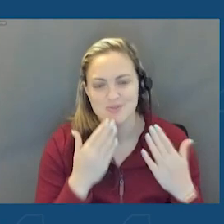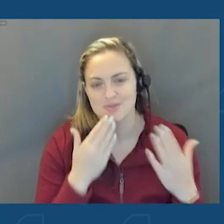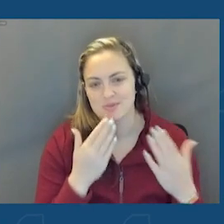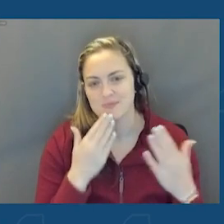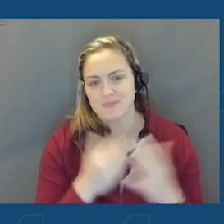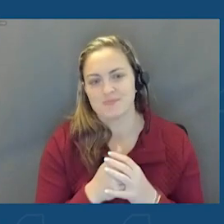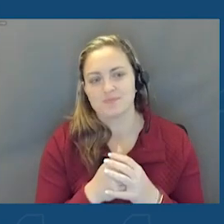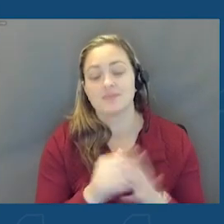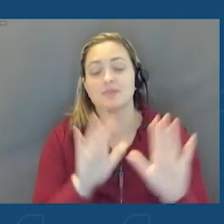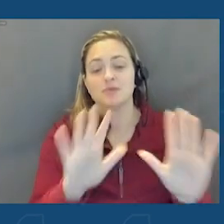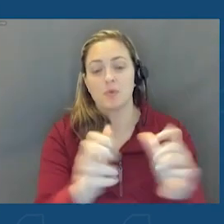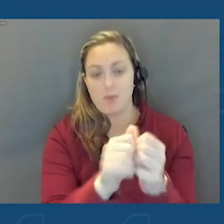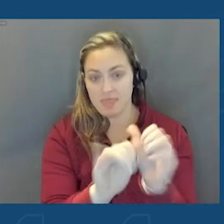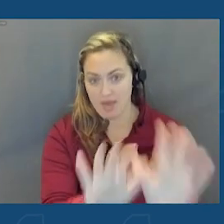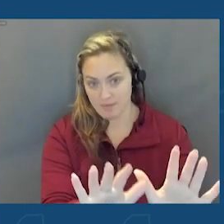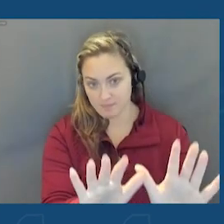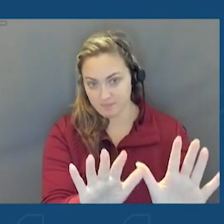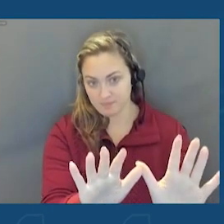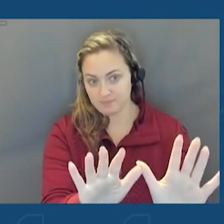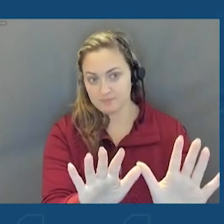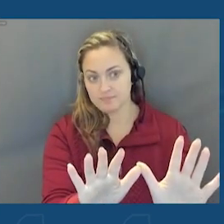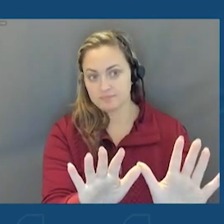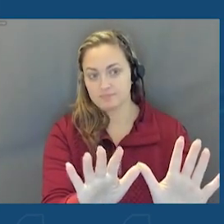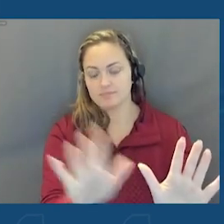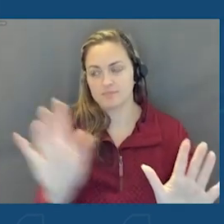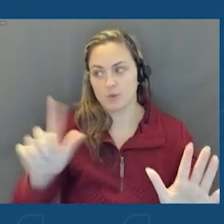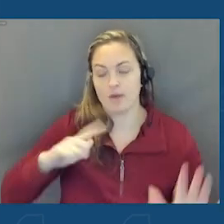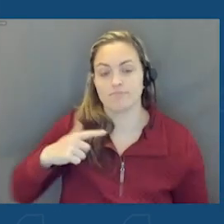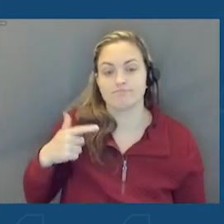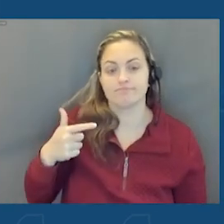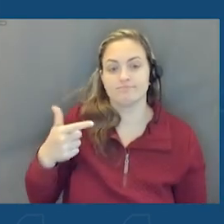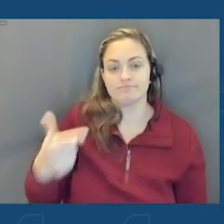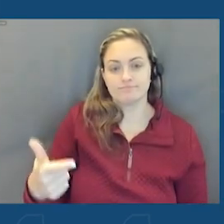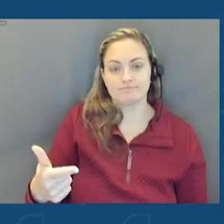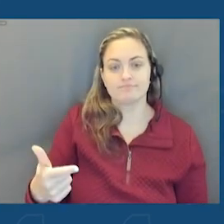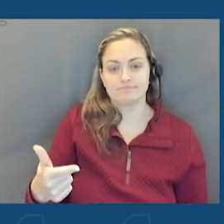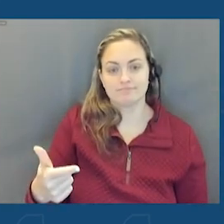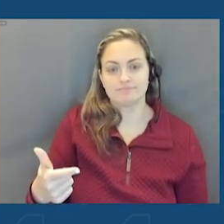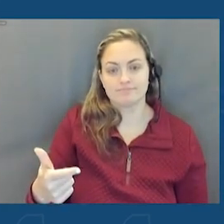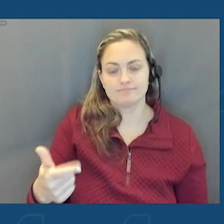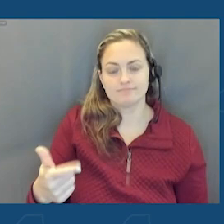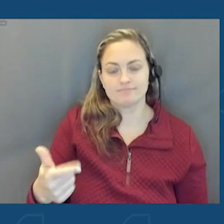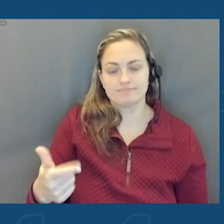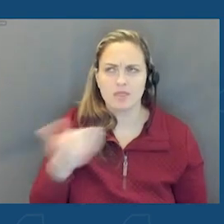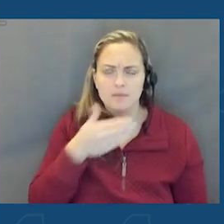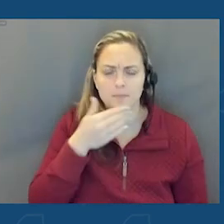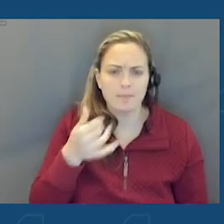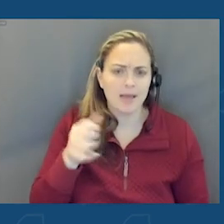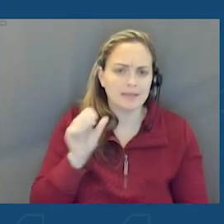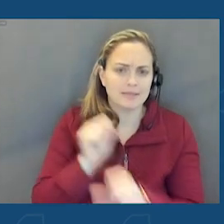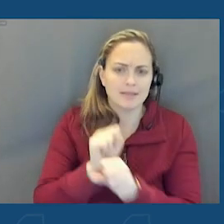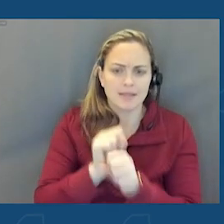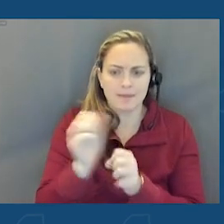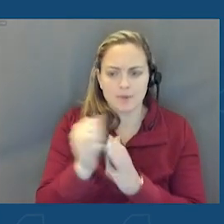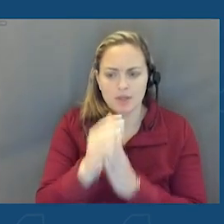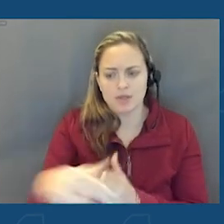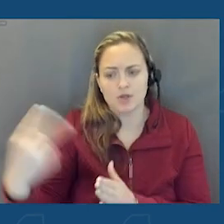with that, let me bring to the podium one of the greatest labor leaders in the history of our